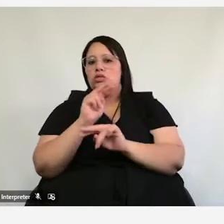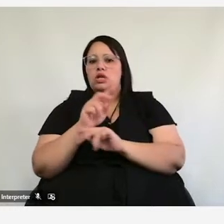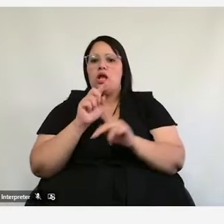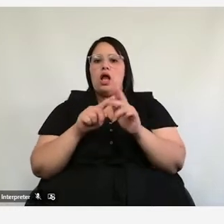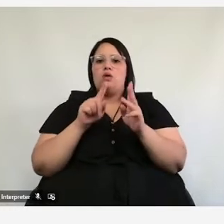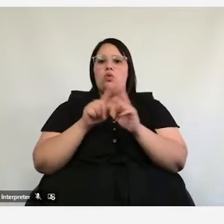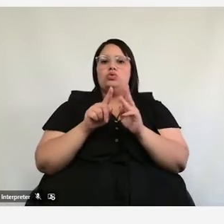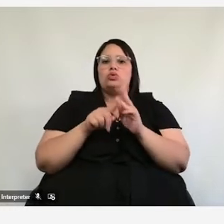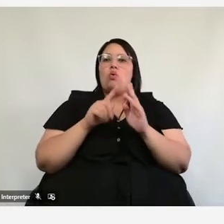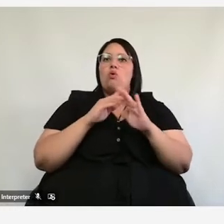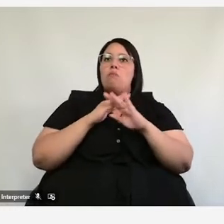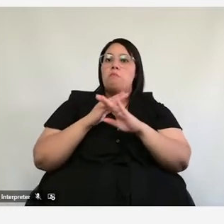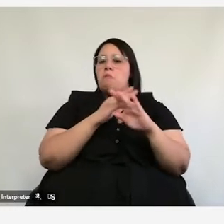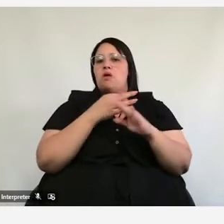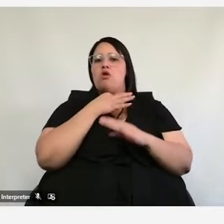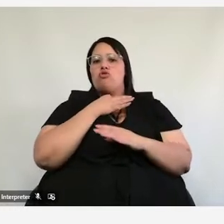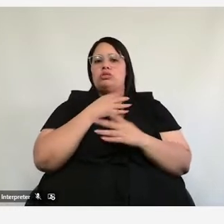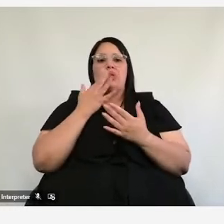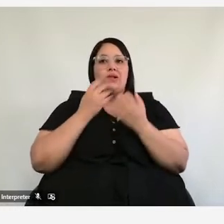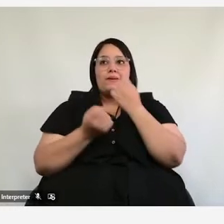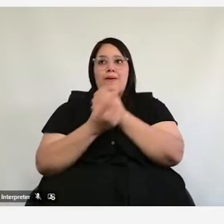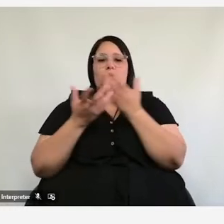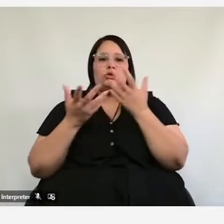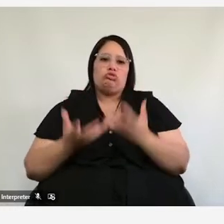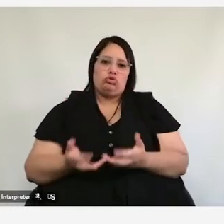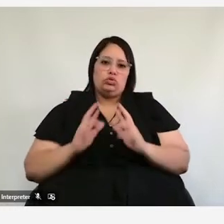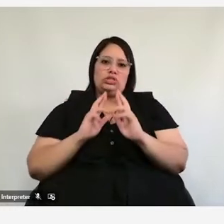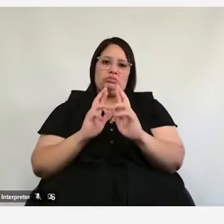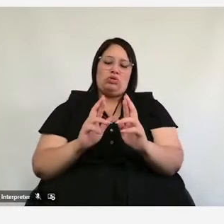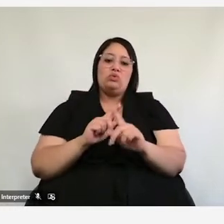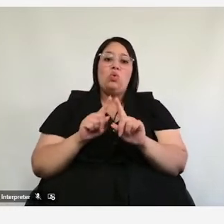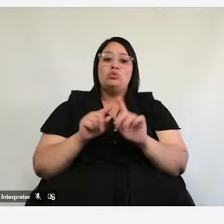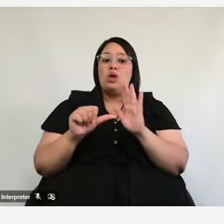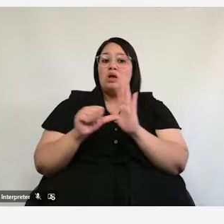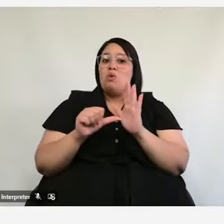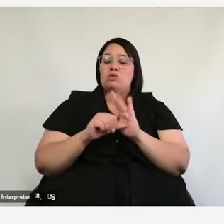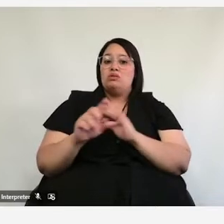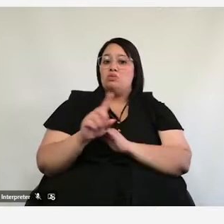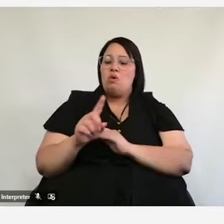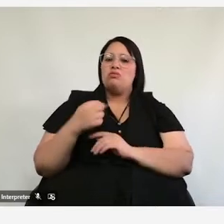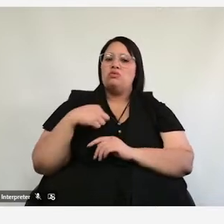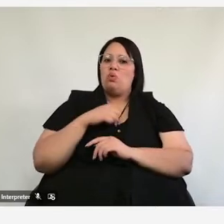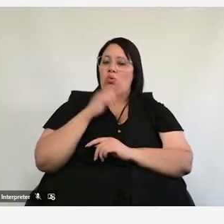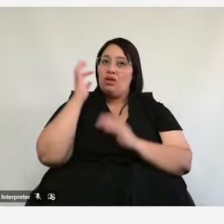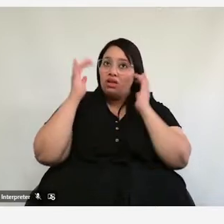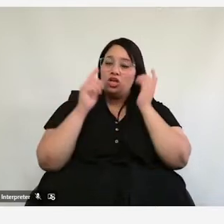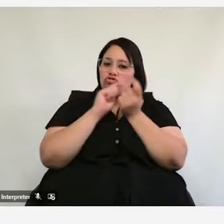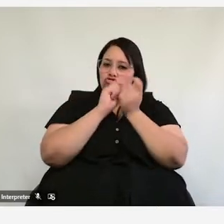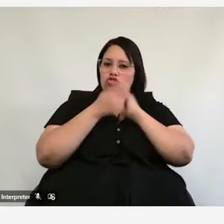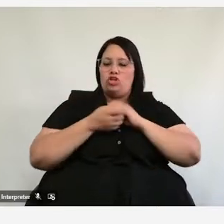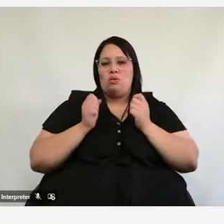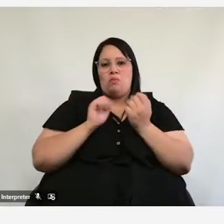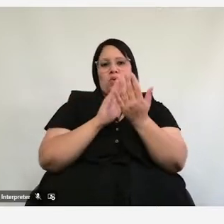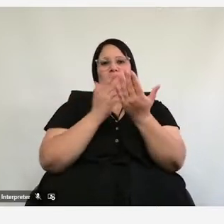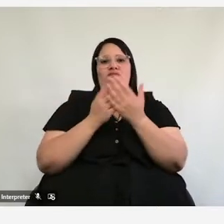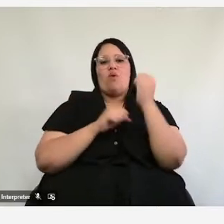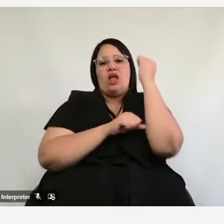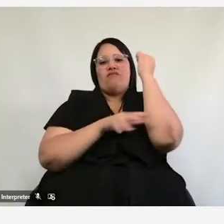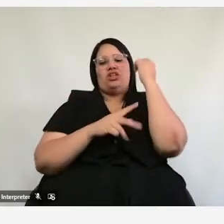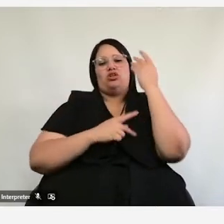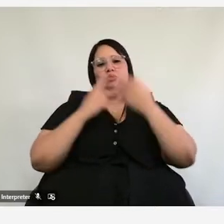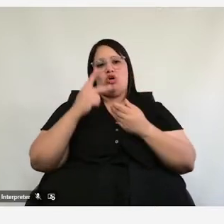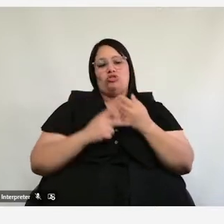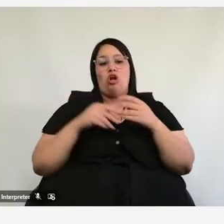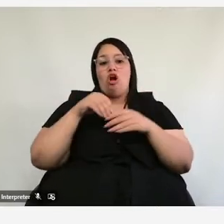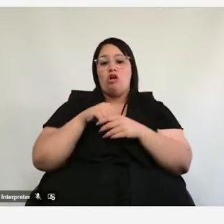om situasies te kan hanteer wanneer dit gebeur. It is essential that we rethink our approach to infrastructure projects in the context